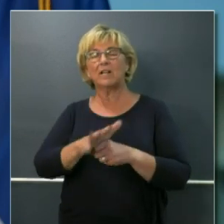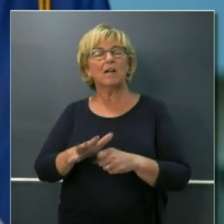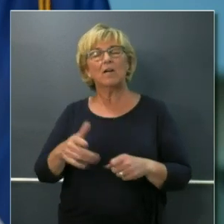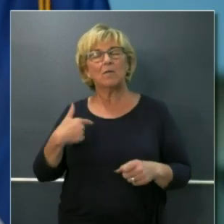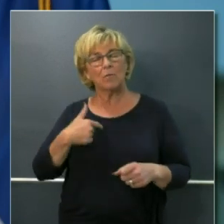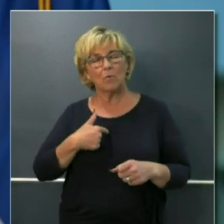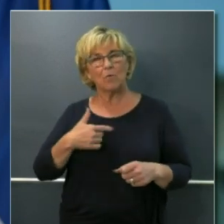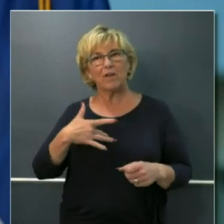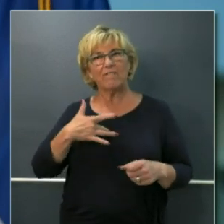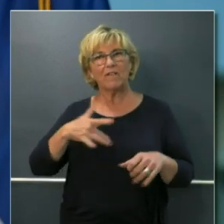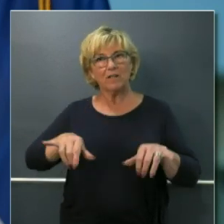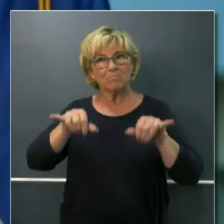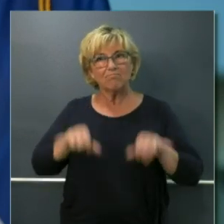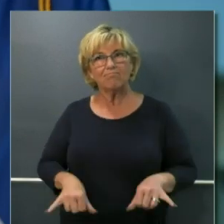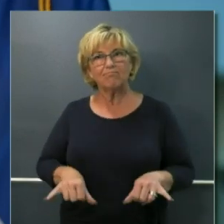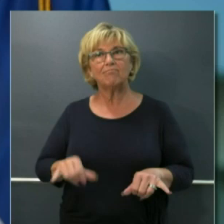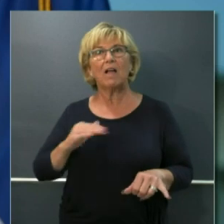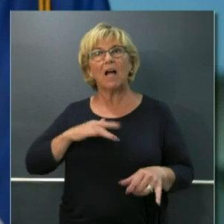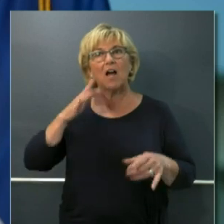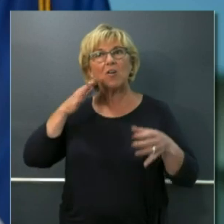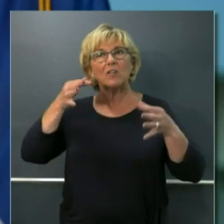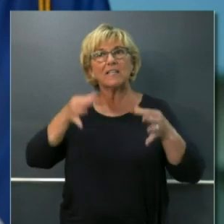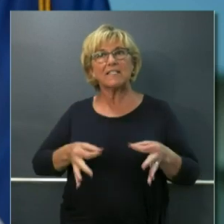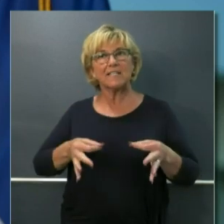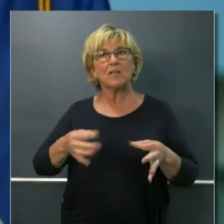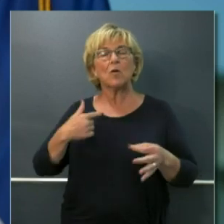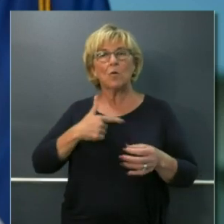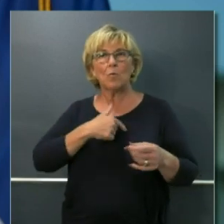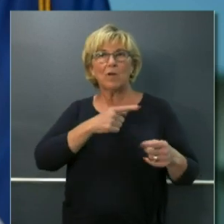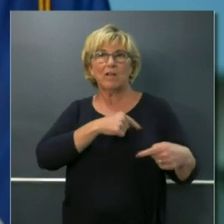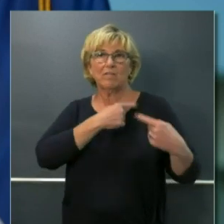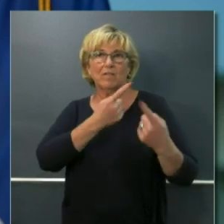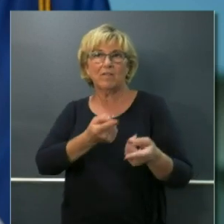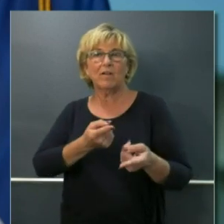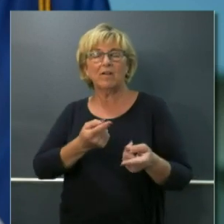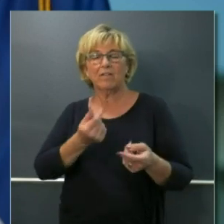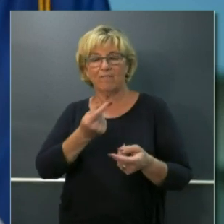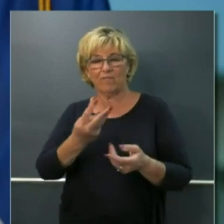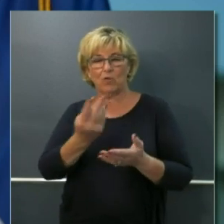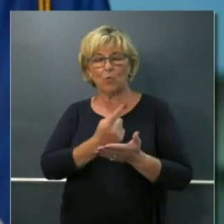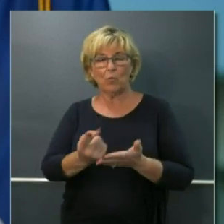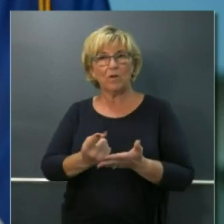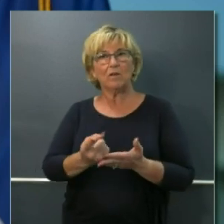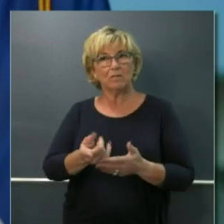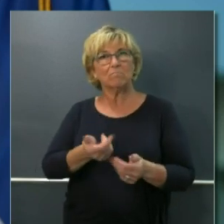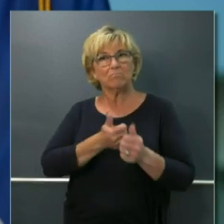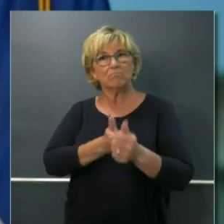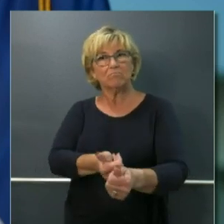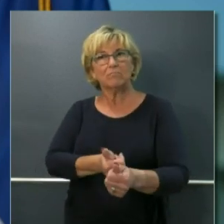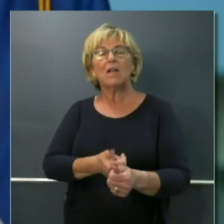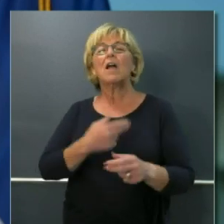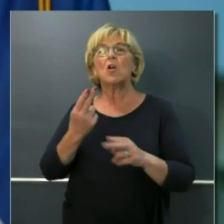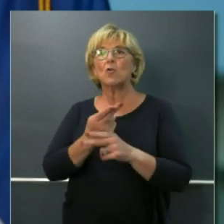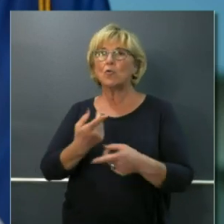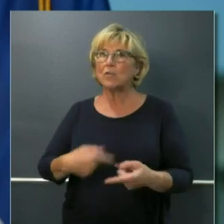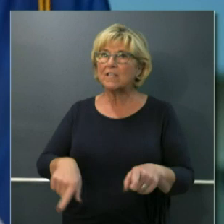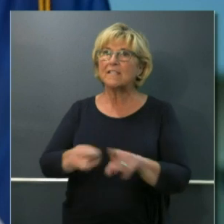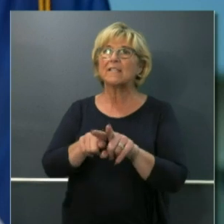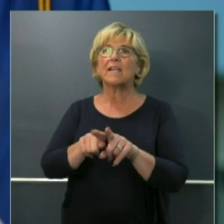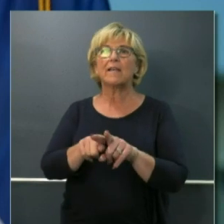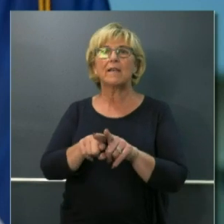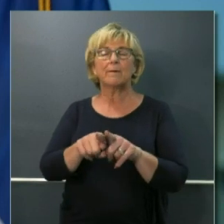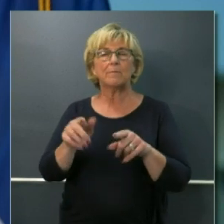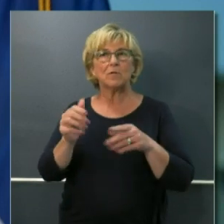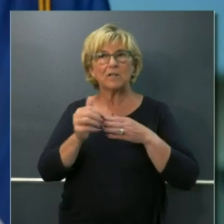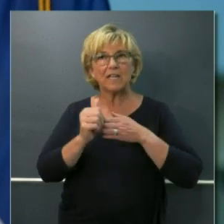in our decision to do the things we've done over the last many weeks, and as we move forward to use that same information to